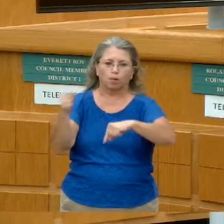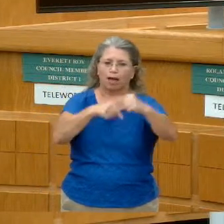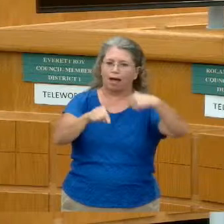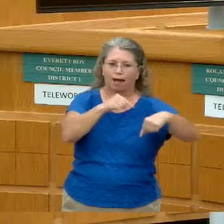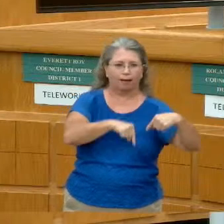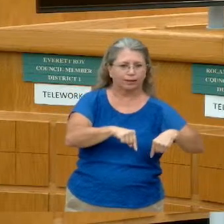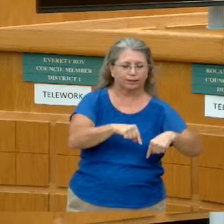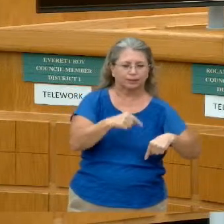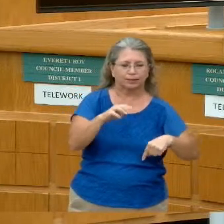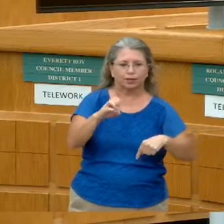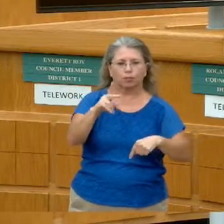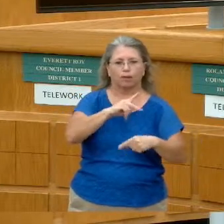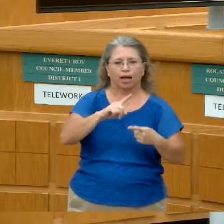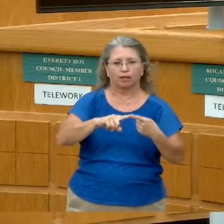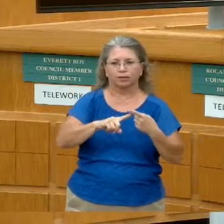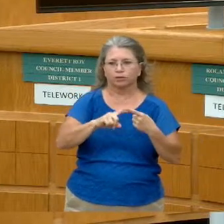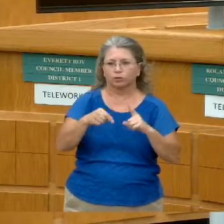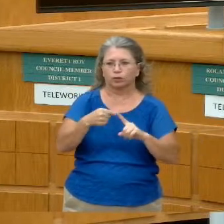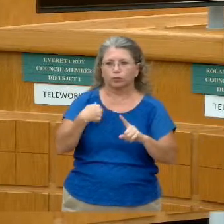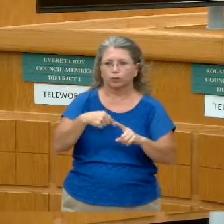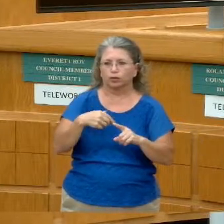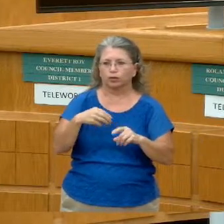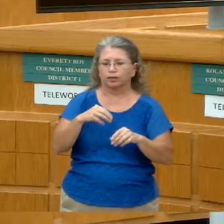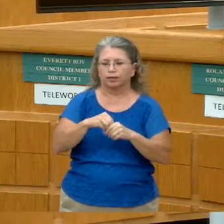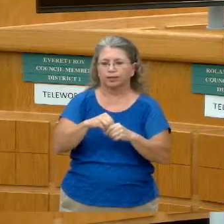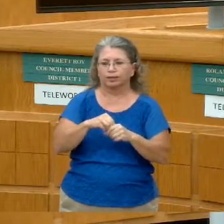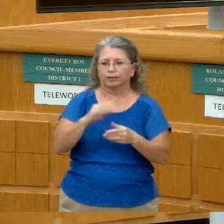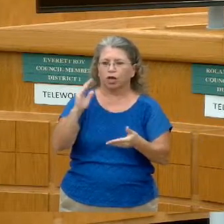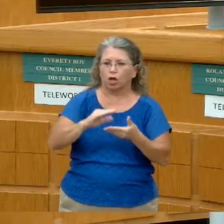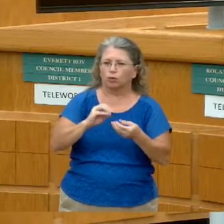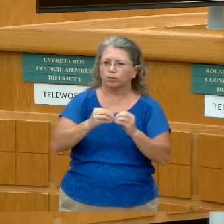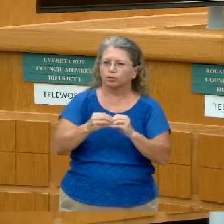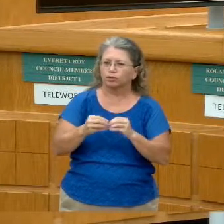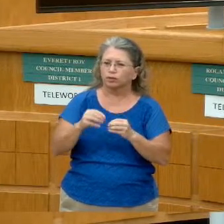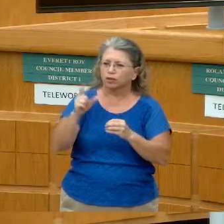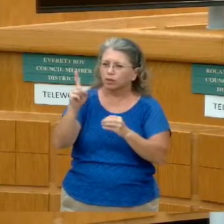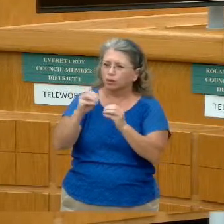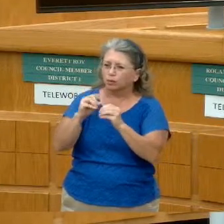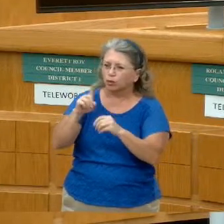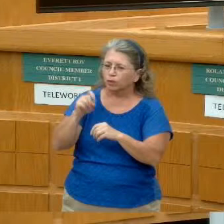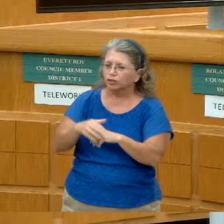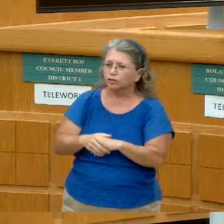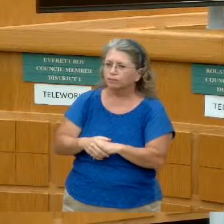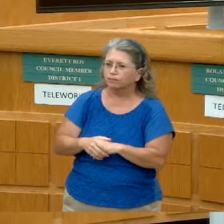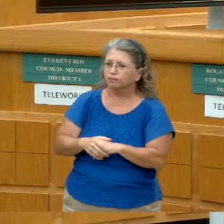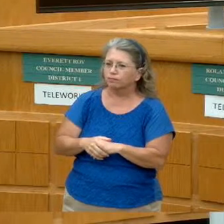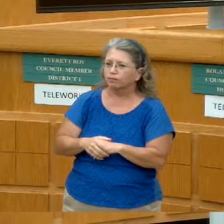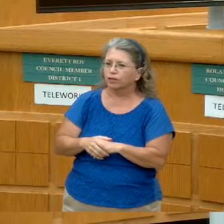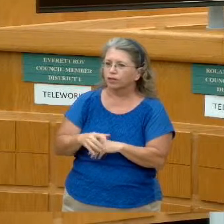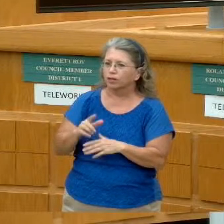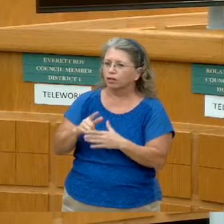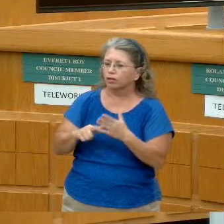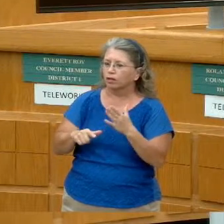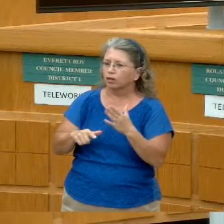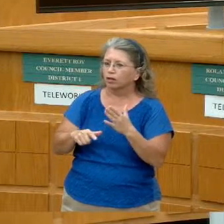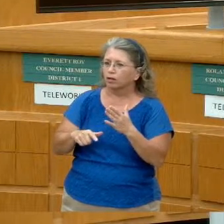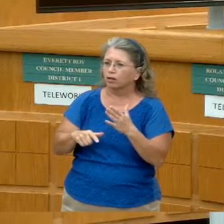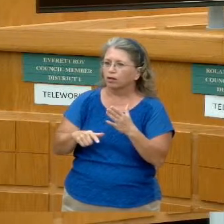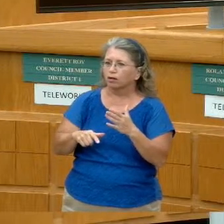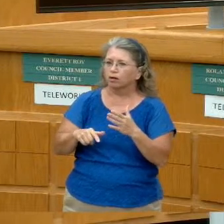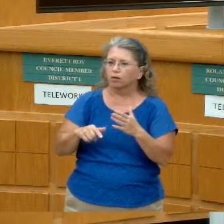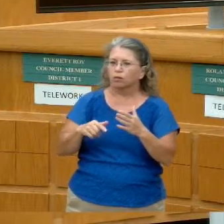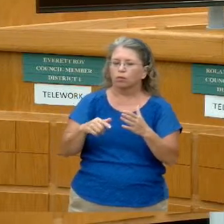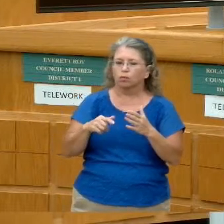where we were in the teens. Yes, sir? What's the status on the Memorial Unit? So the status on Memorial